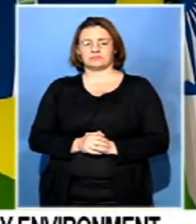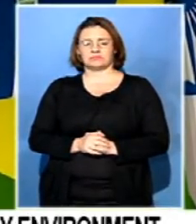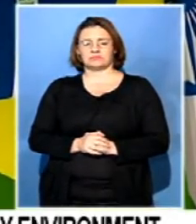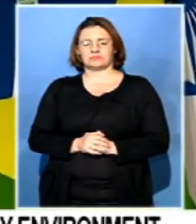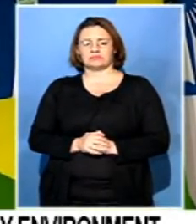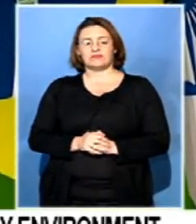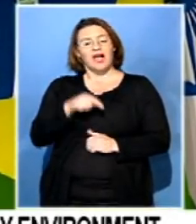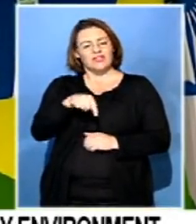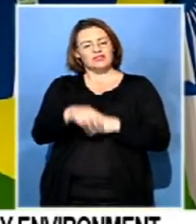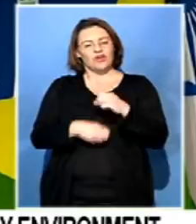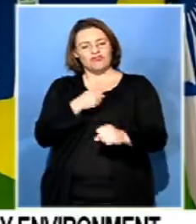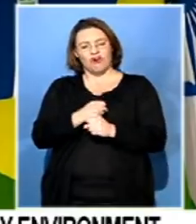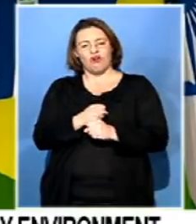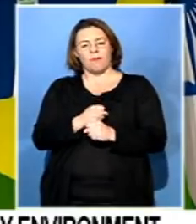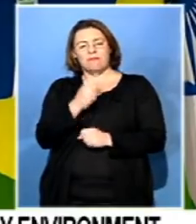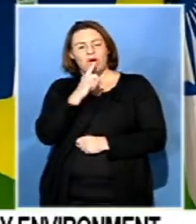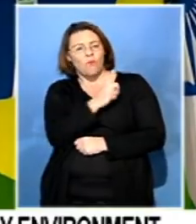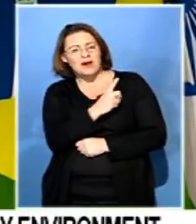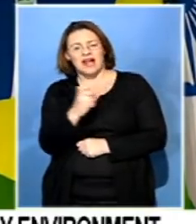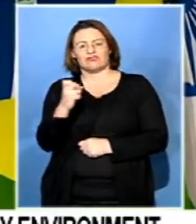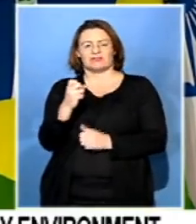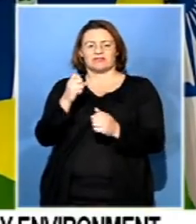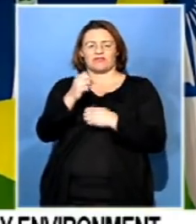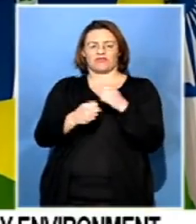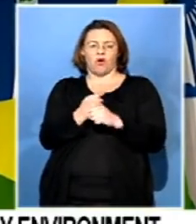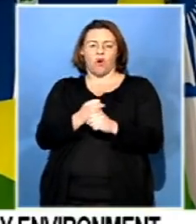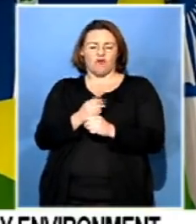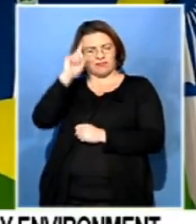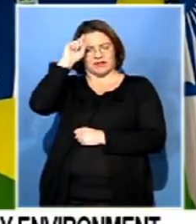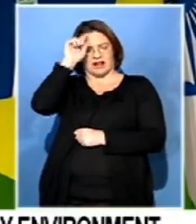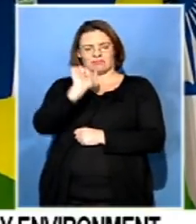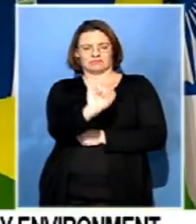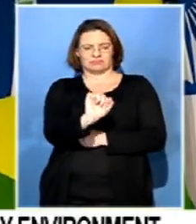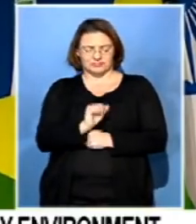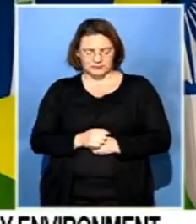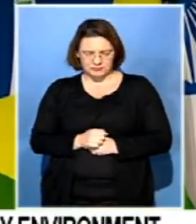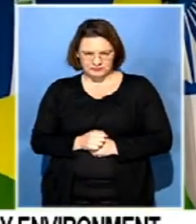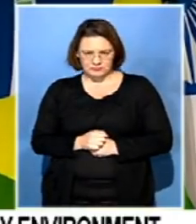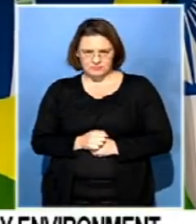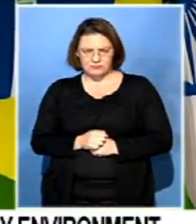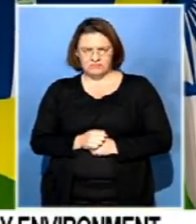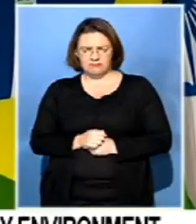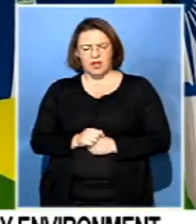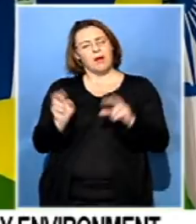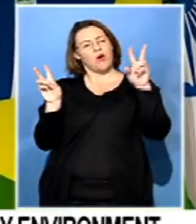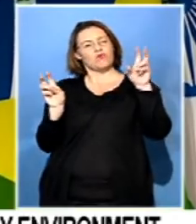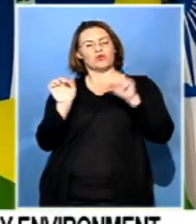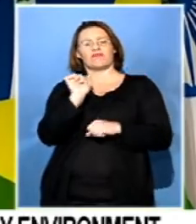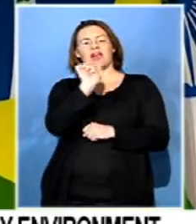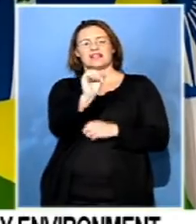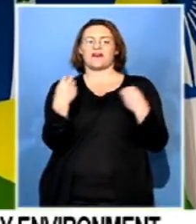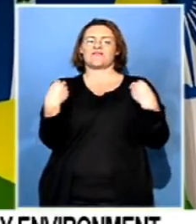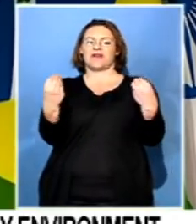this year marks the centenary of the birth of Nelson Mandela. Let me quote one of